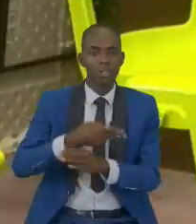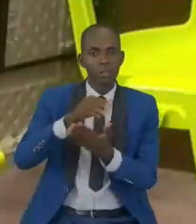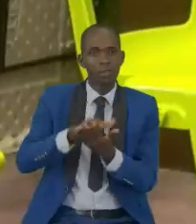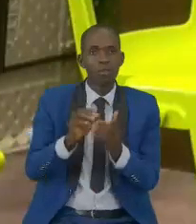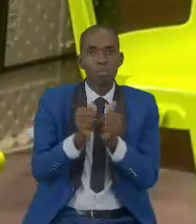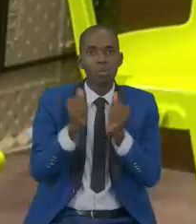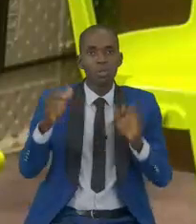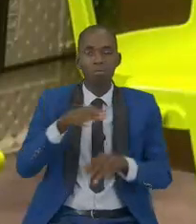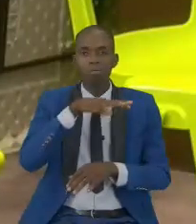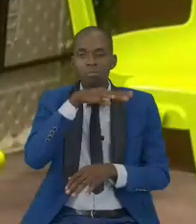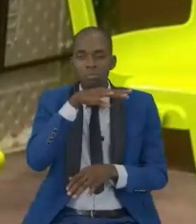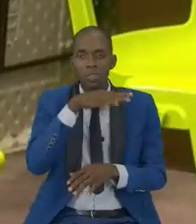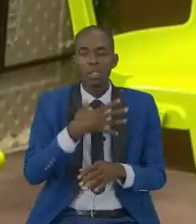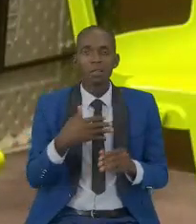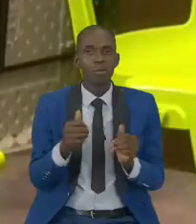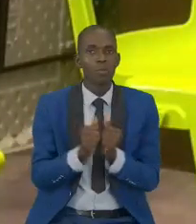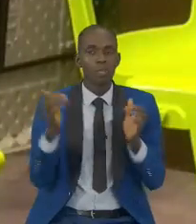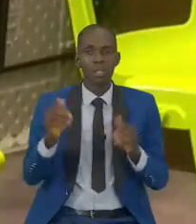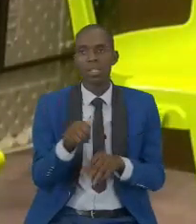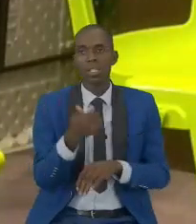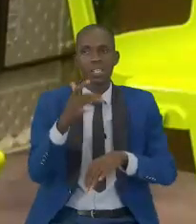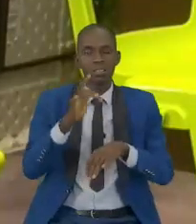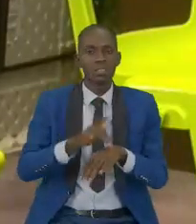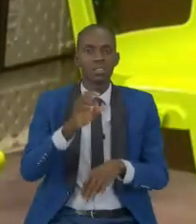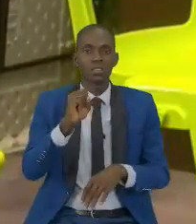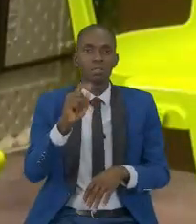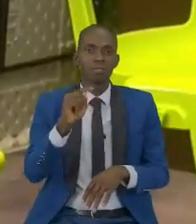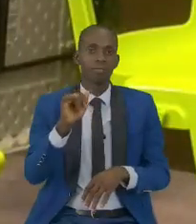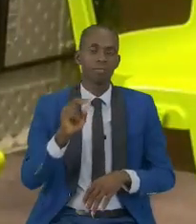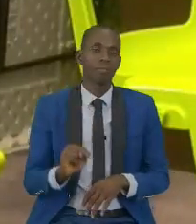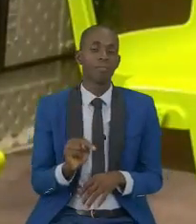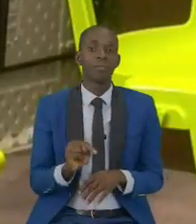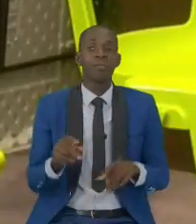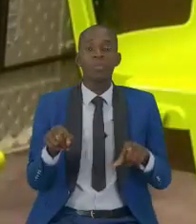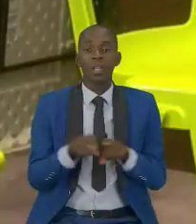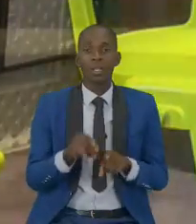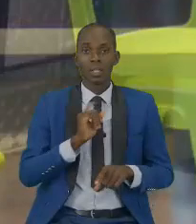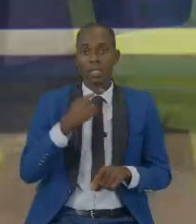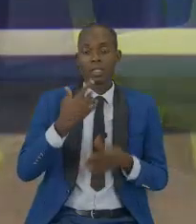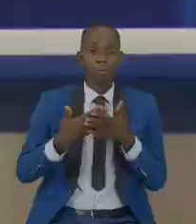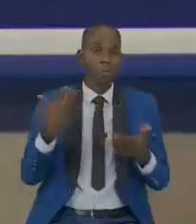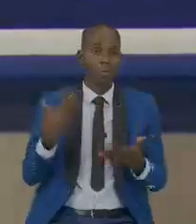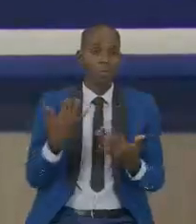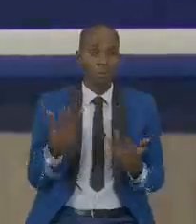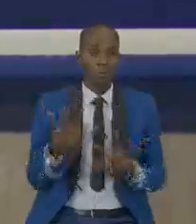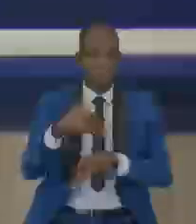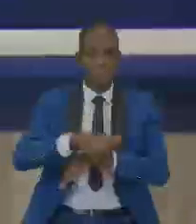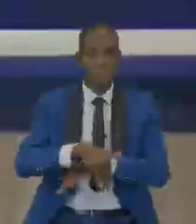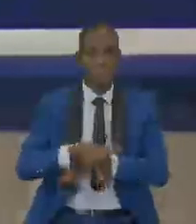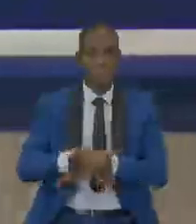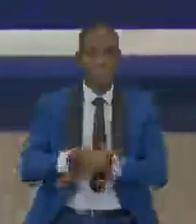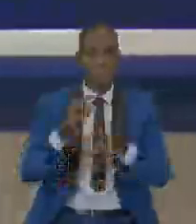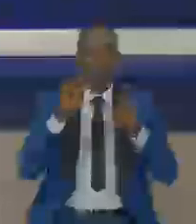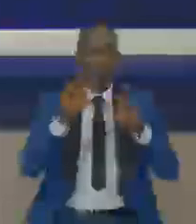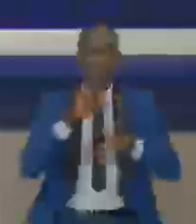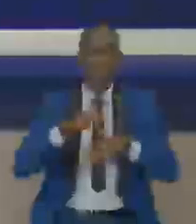blemish and without spot. As I've said, tonight we're looking at the full